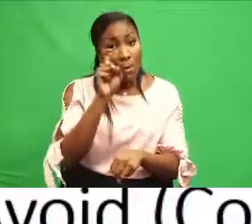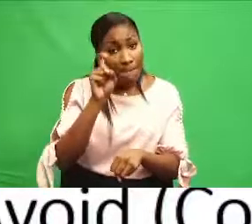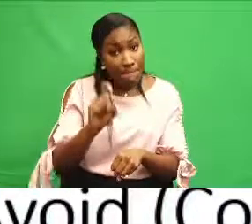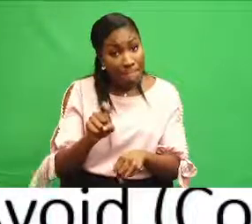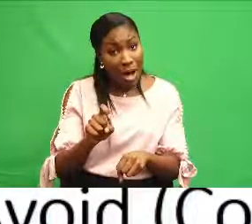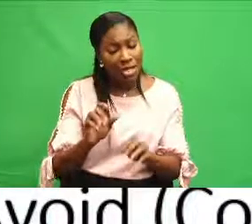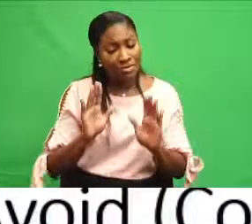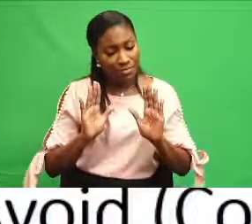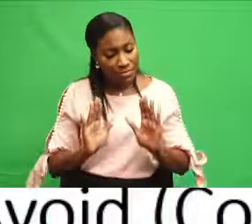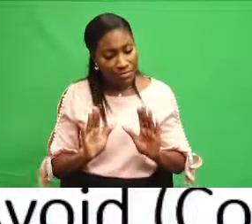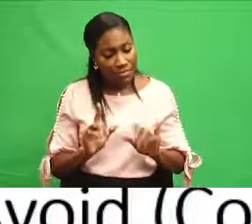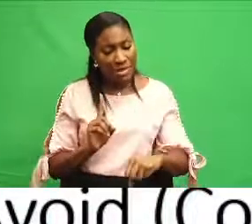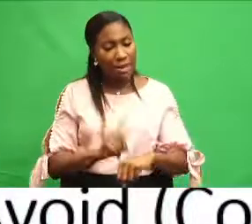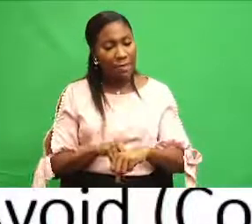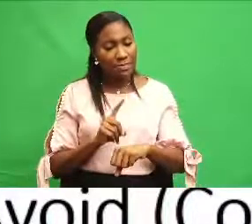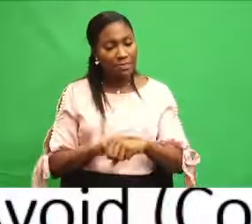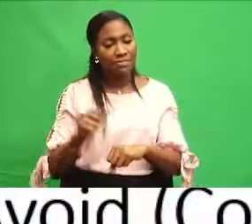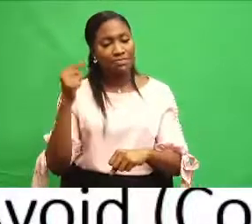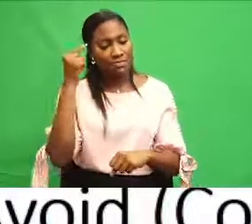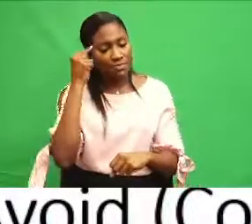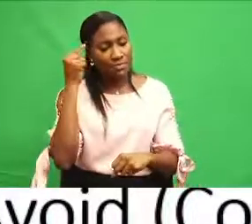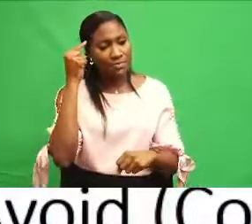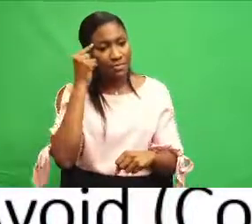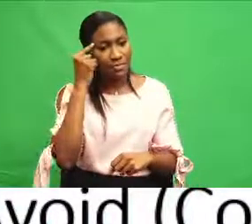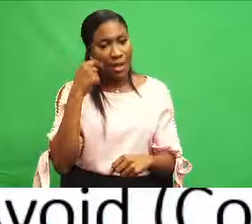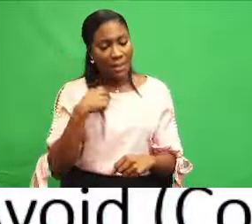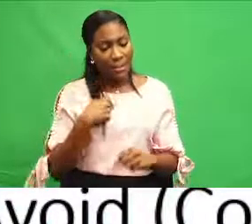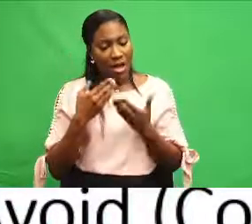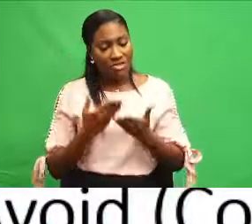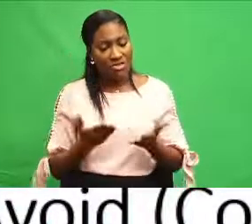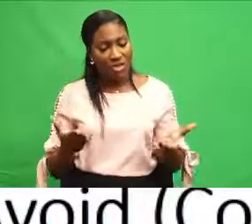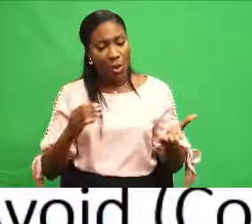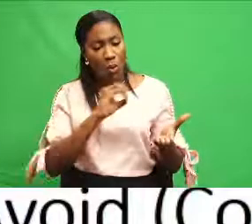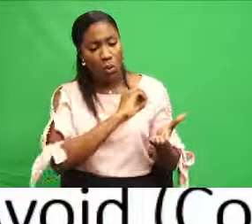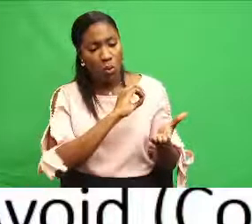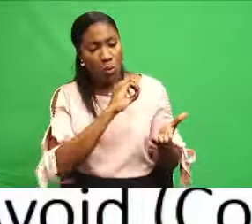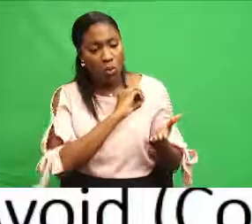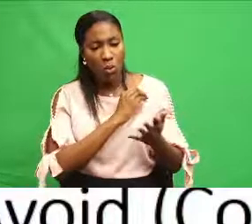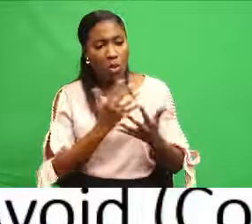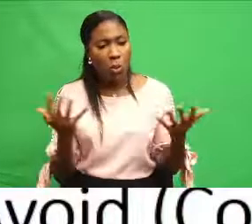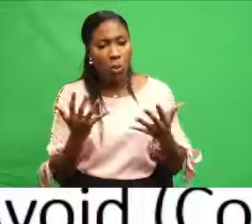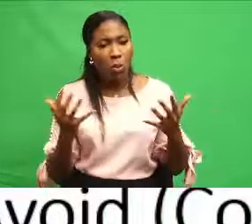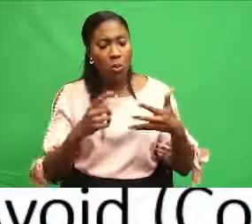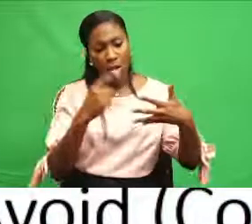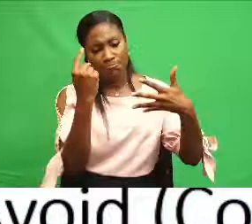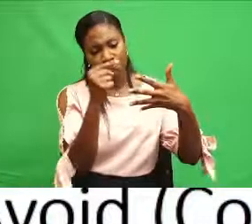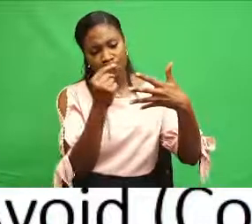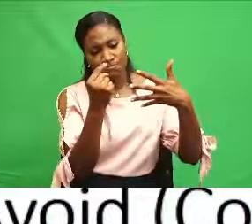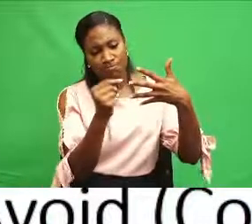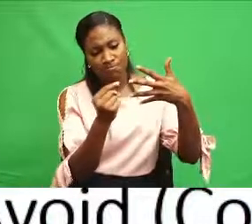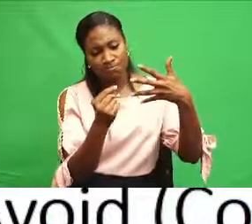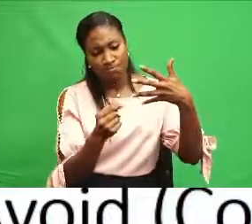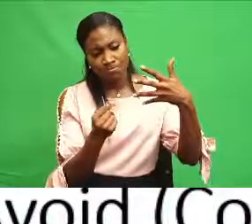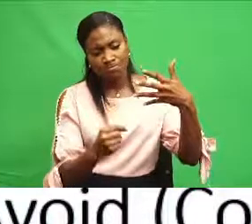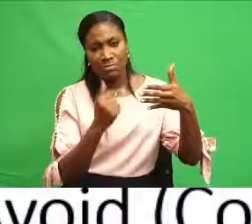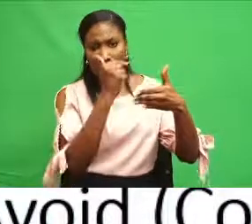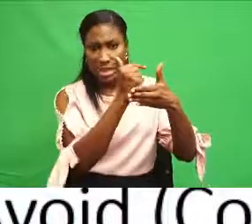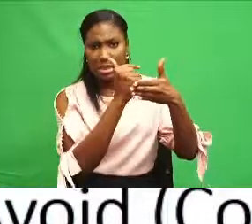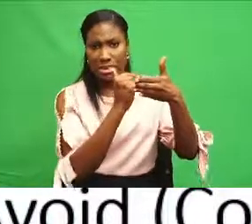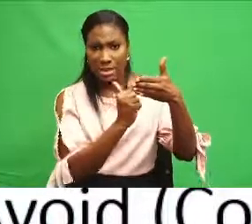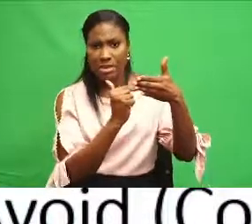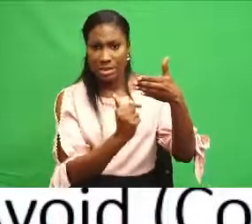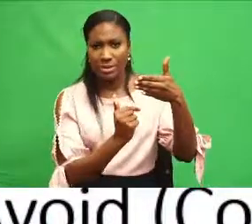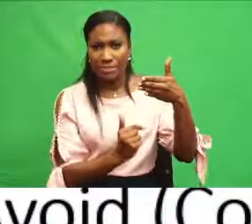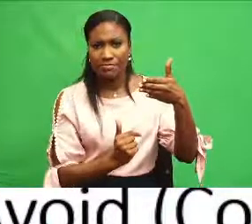really identify all of your assets. And I gave you that kind of a list of which these things will